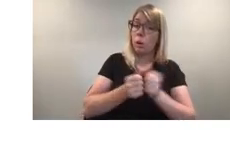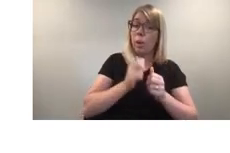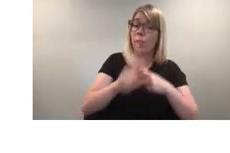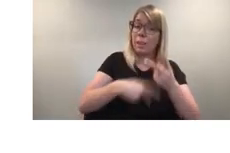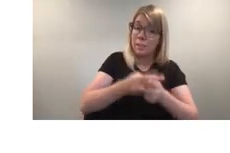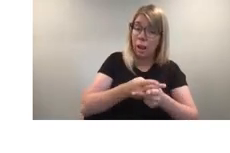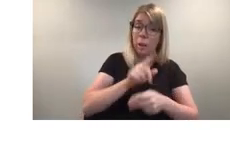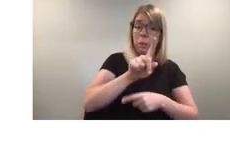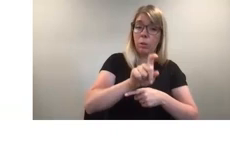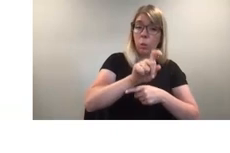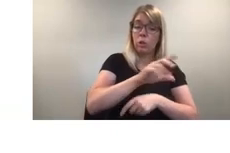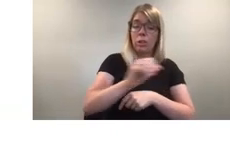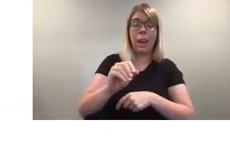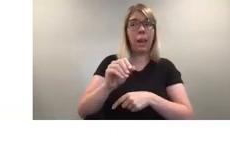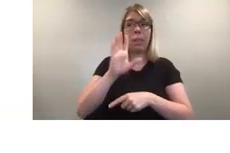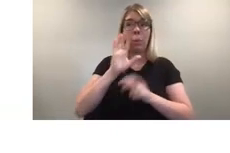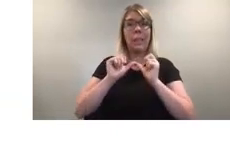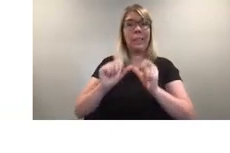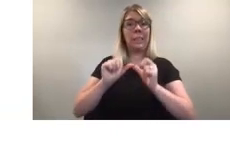previous skills.